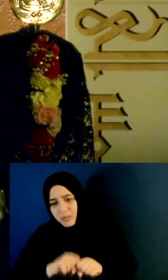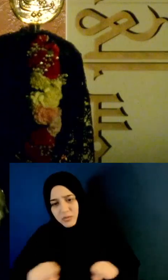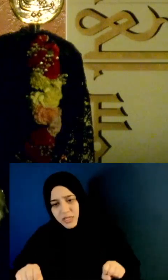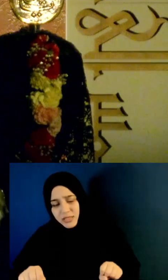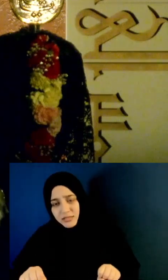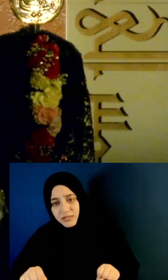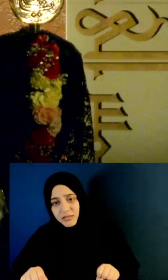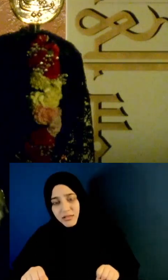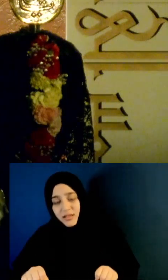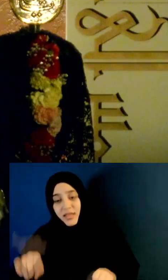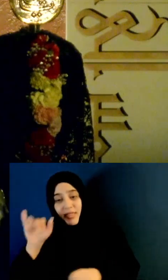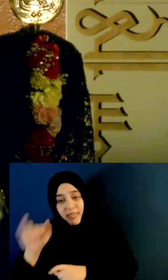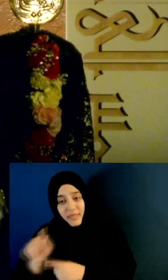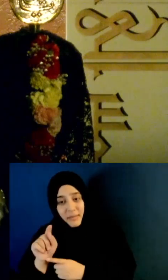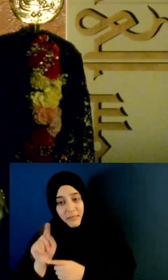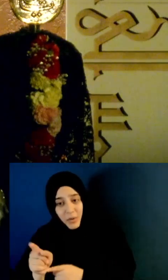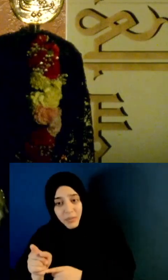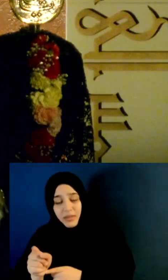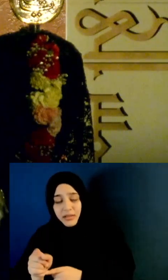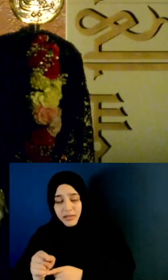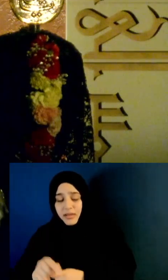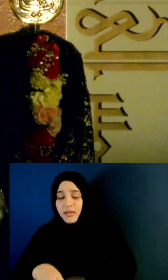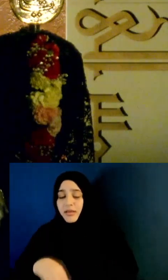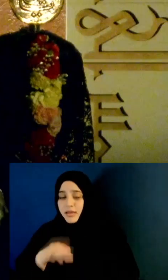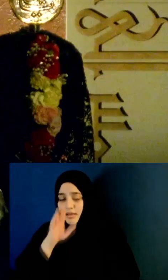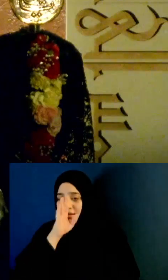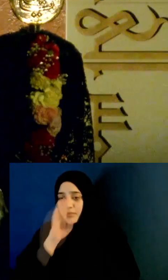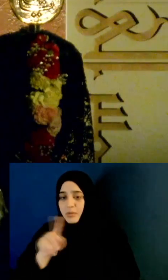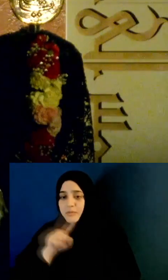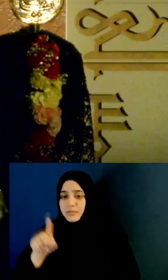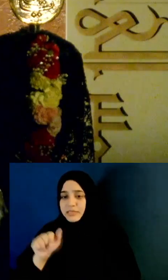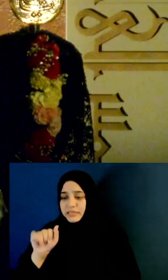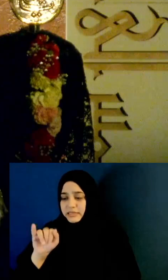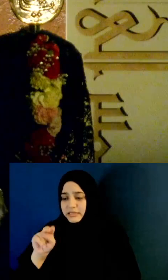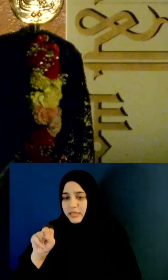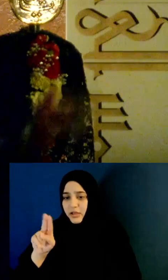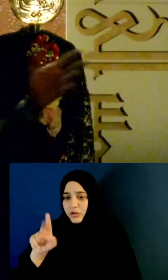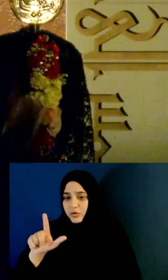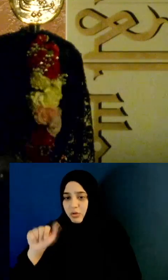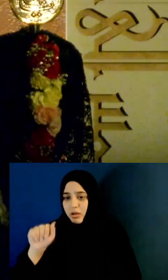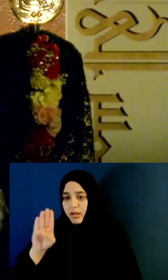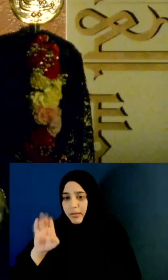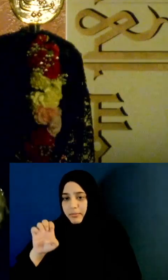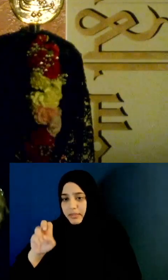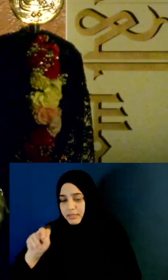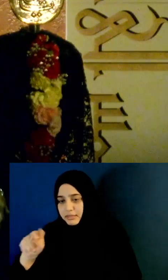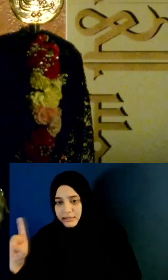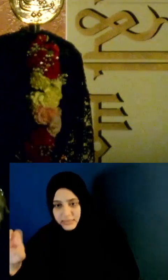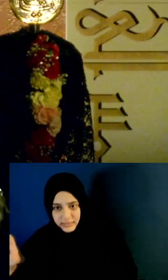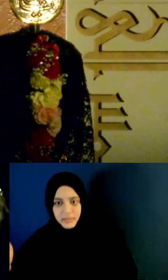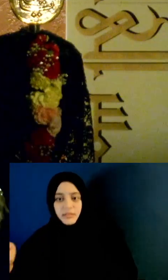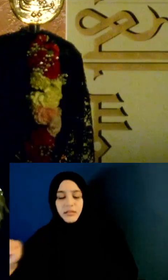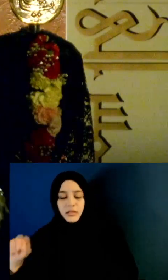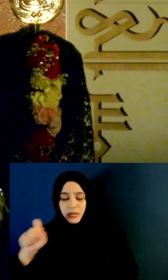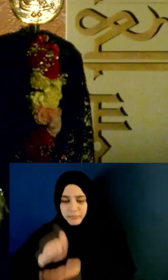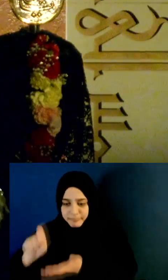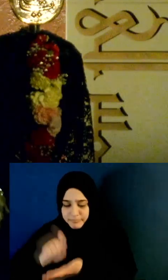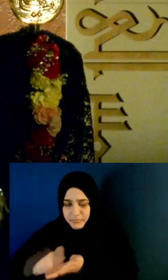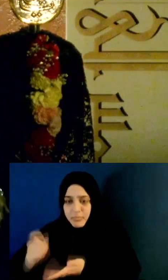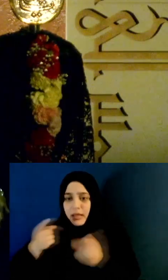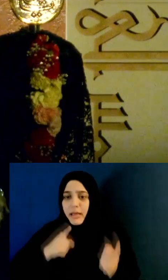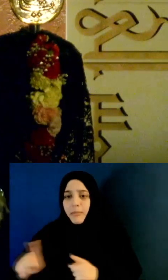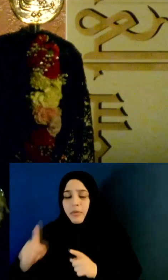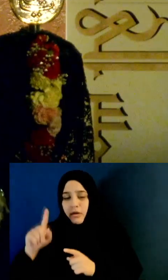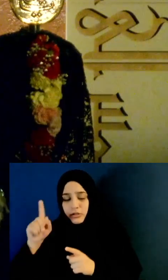the moment Imam Zain al-Abideen began to narrate the masa'ib of Abbas. He said, oh, Umm